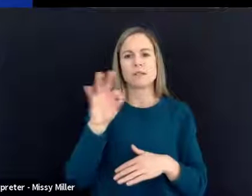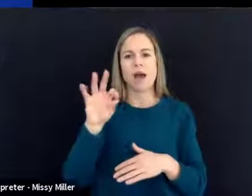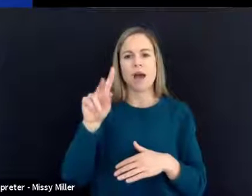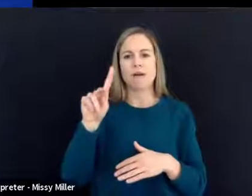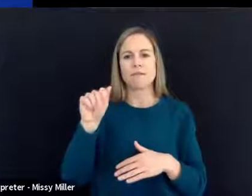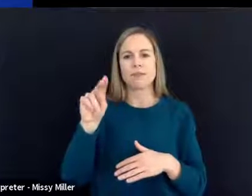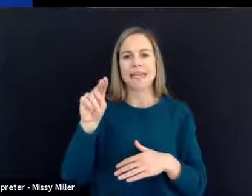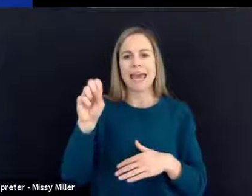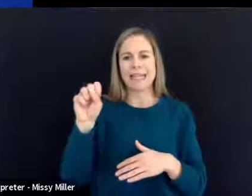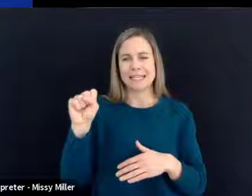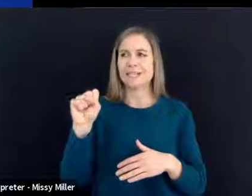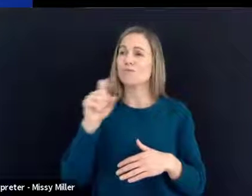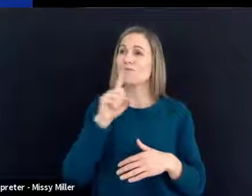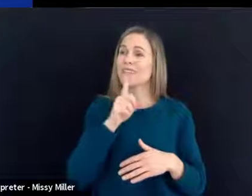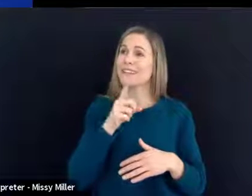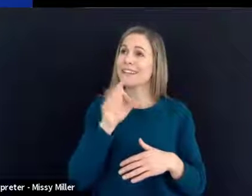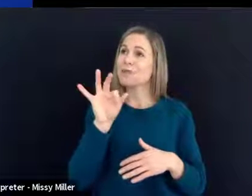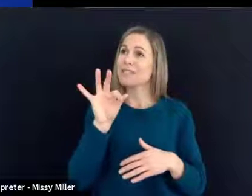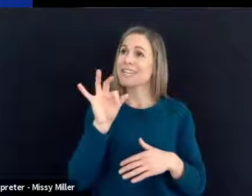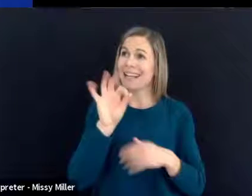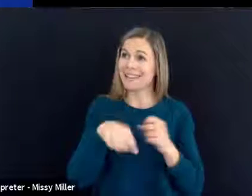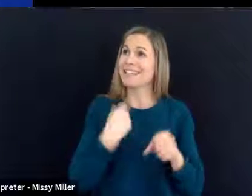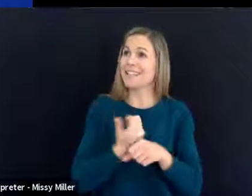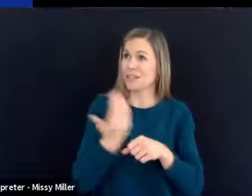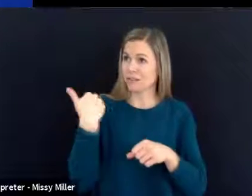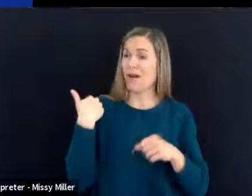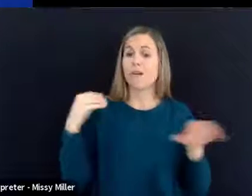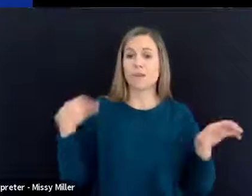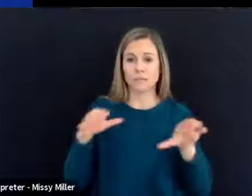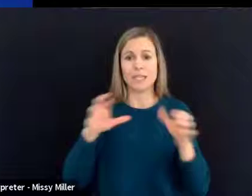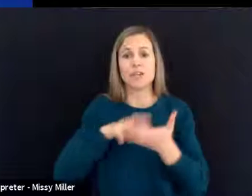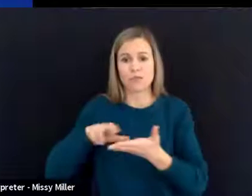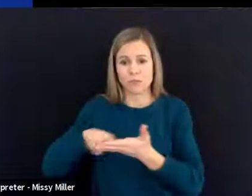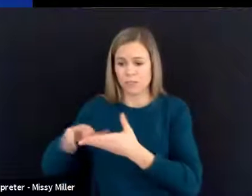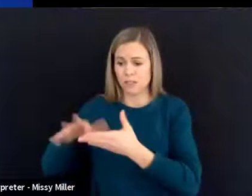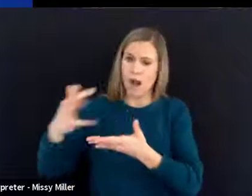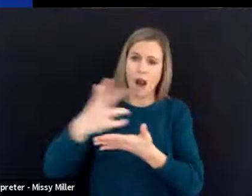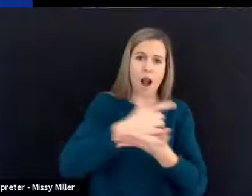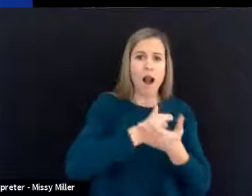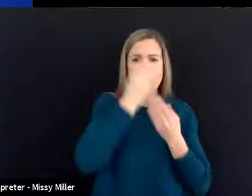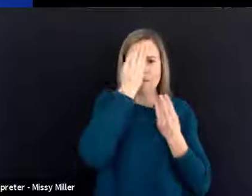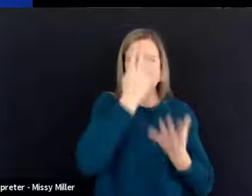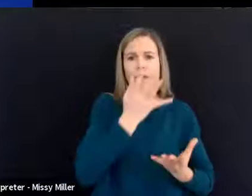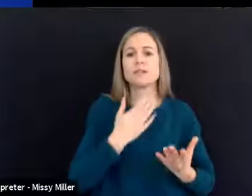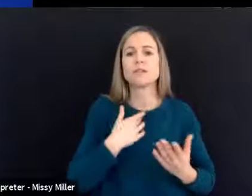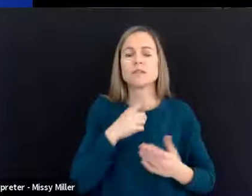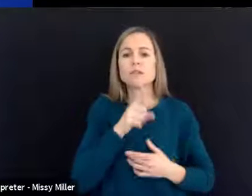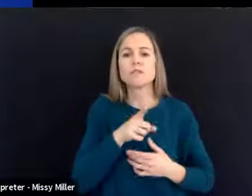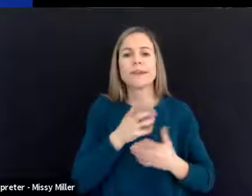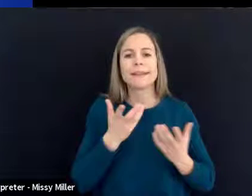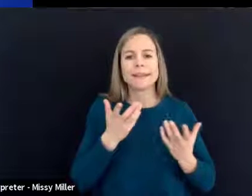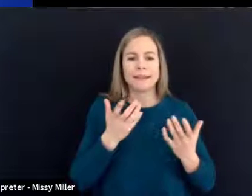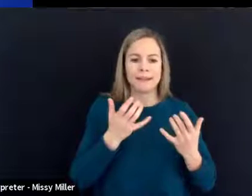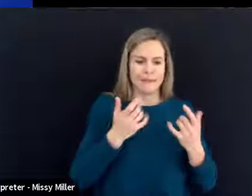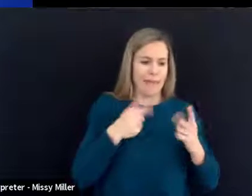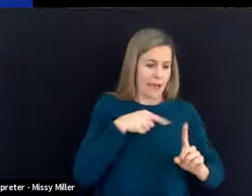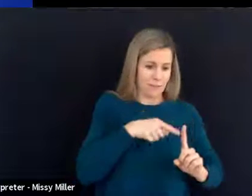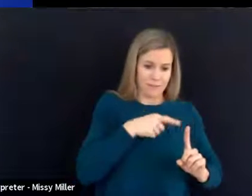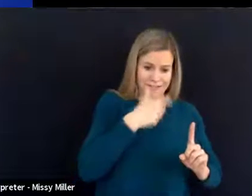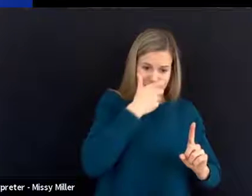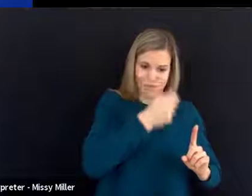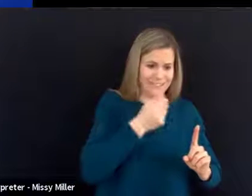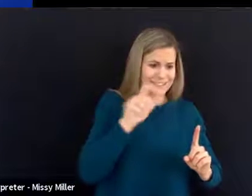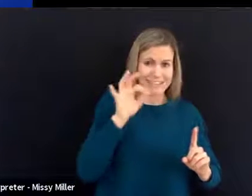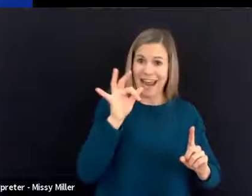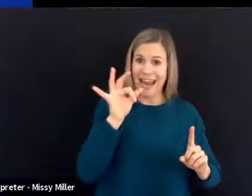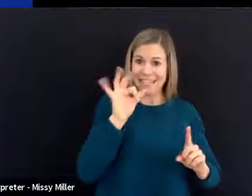years ago. And since that time, I've been really looking more into CHARGE and studying CHARGE, and I've